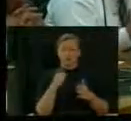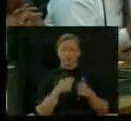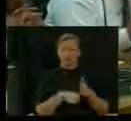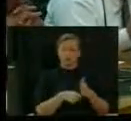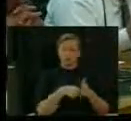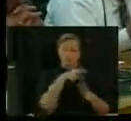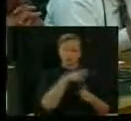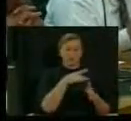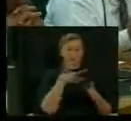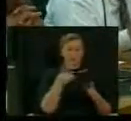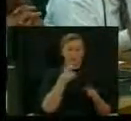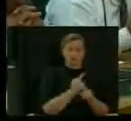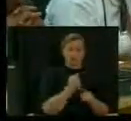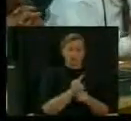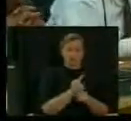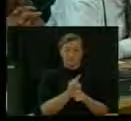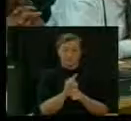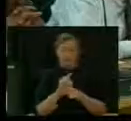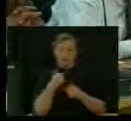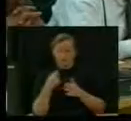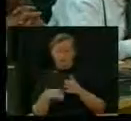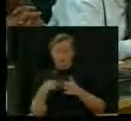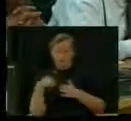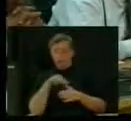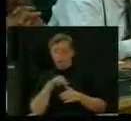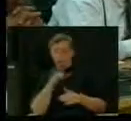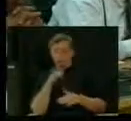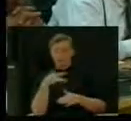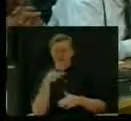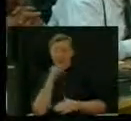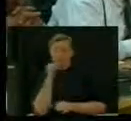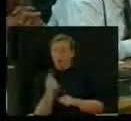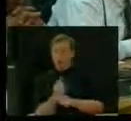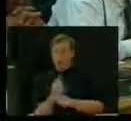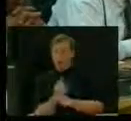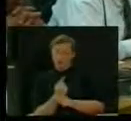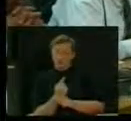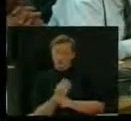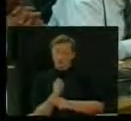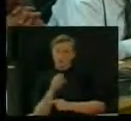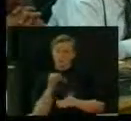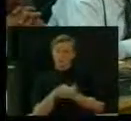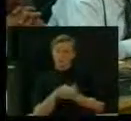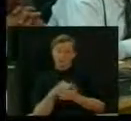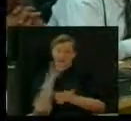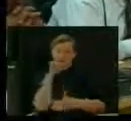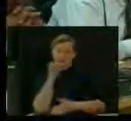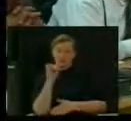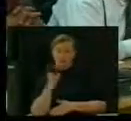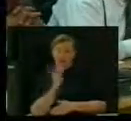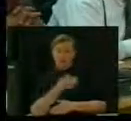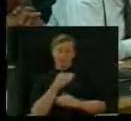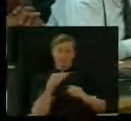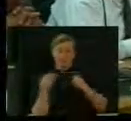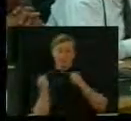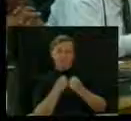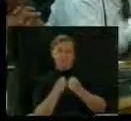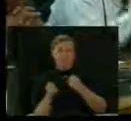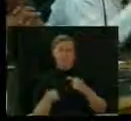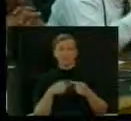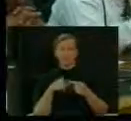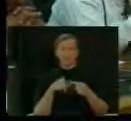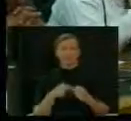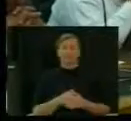battle royale right here, because I'm sure there's charges that they feel are appropriate, and there's going to be charges that we feel aren't